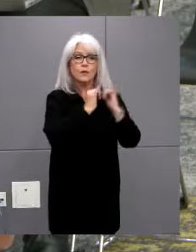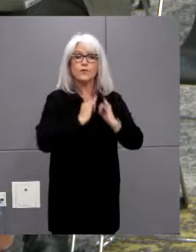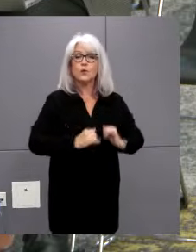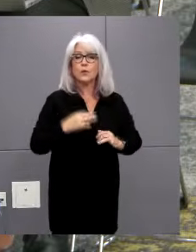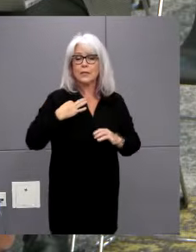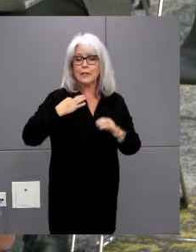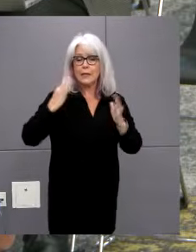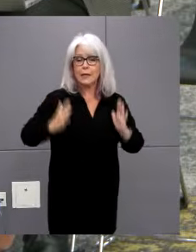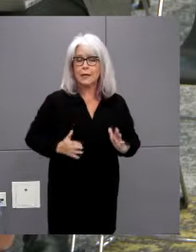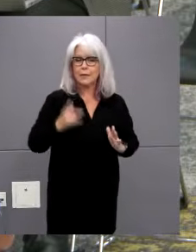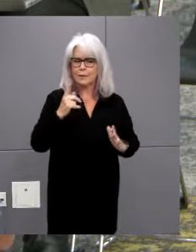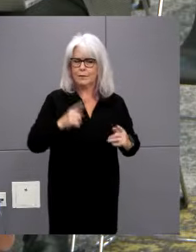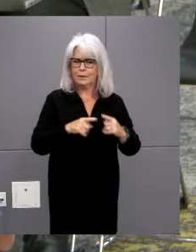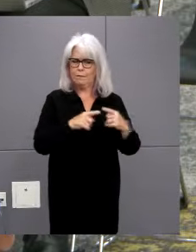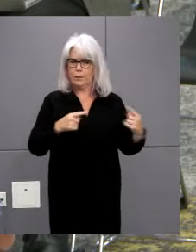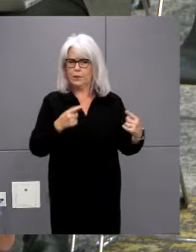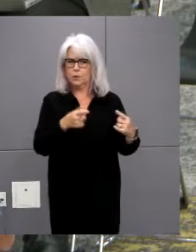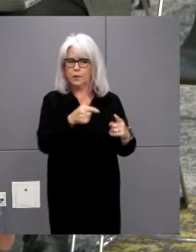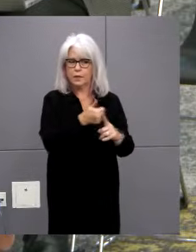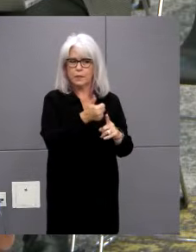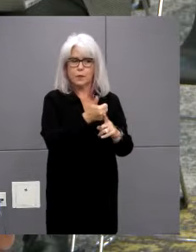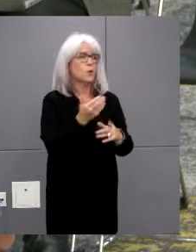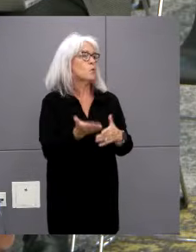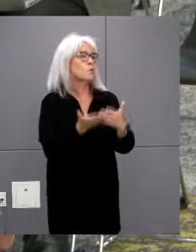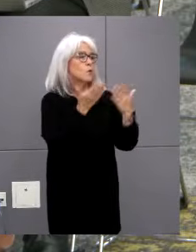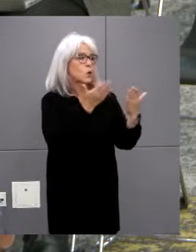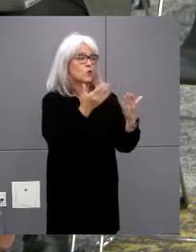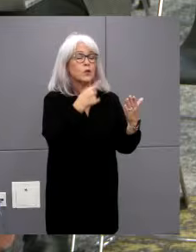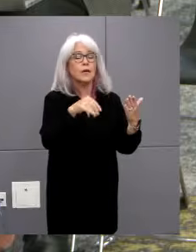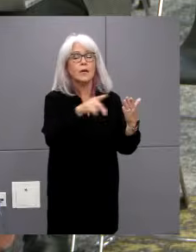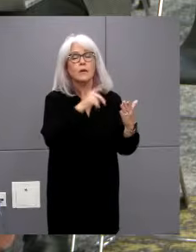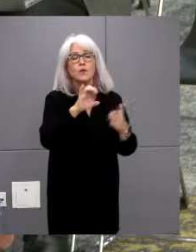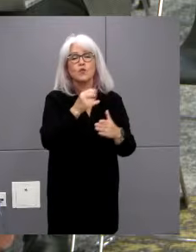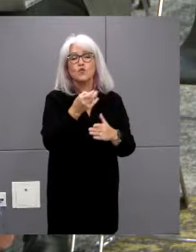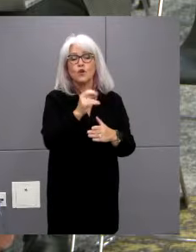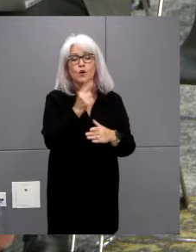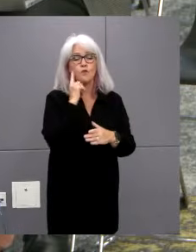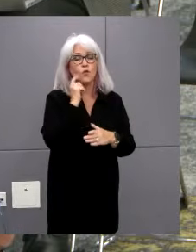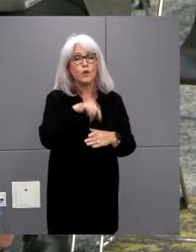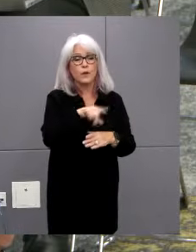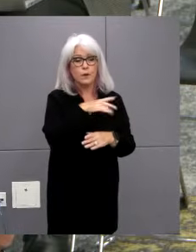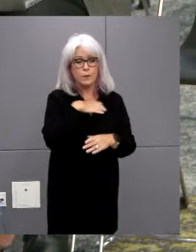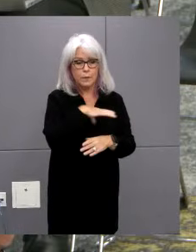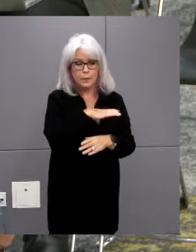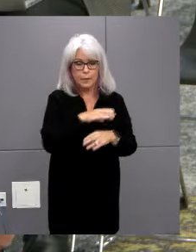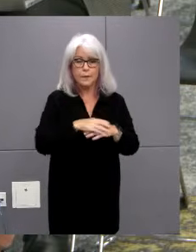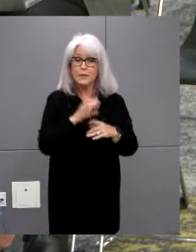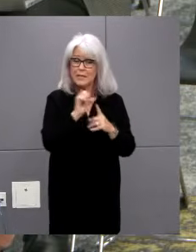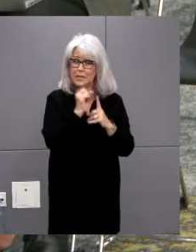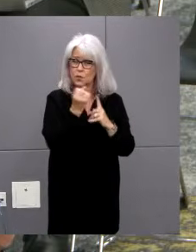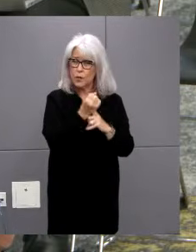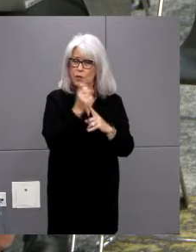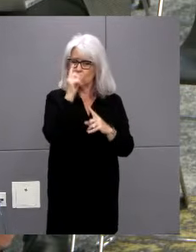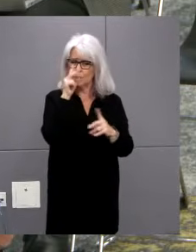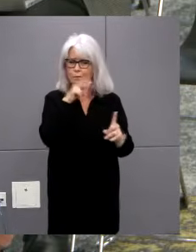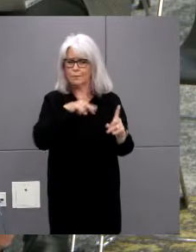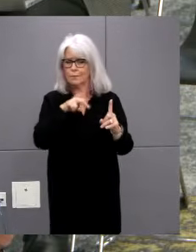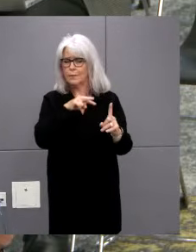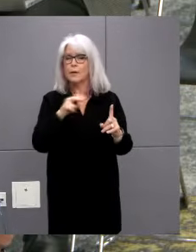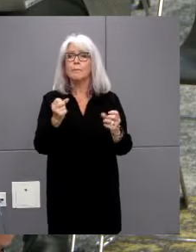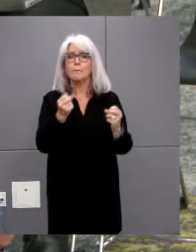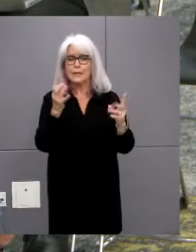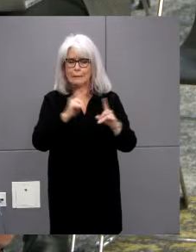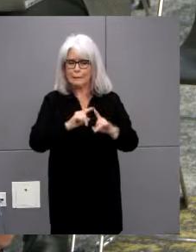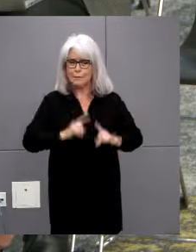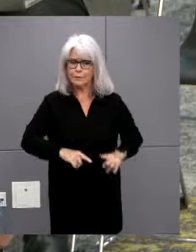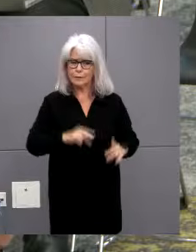with his own motion and the documented approved charge of the committees. This situation raises several critical